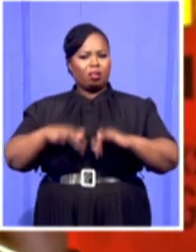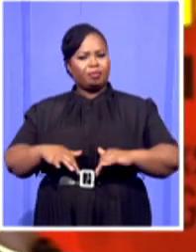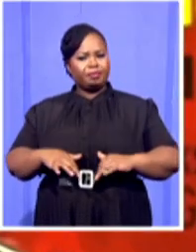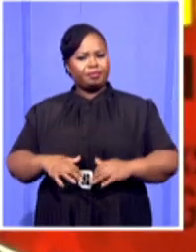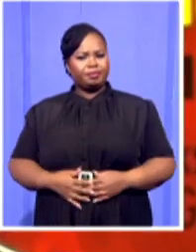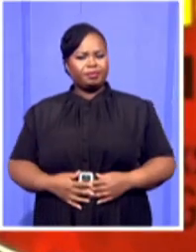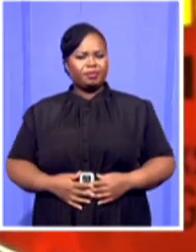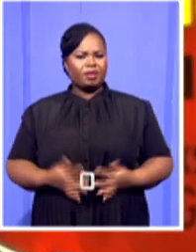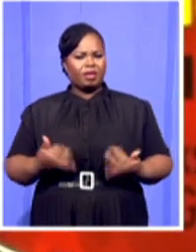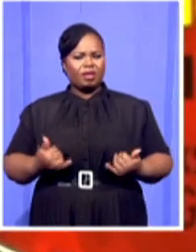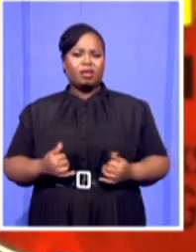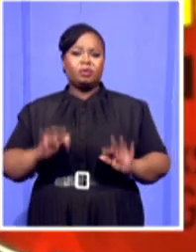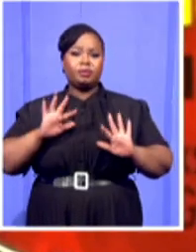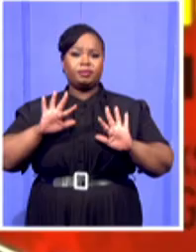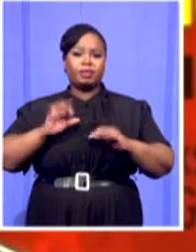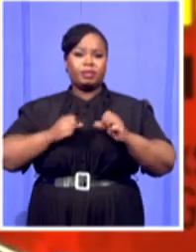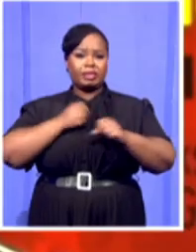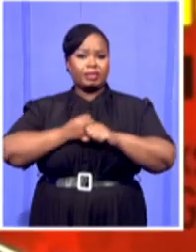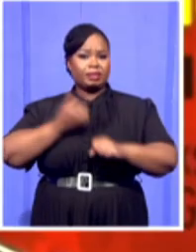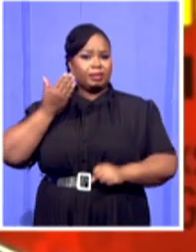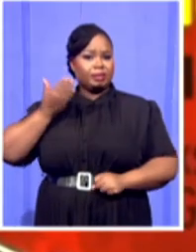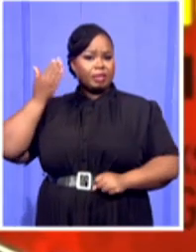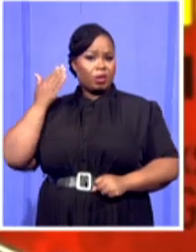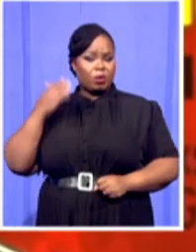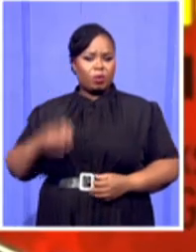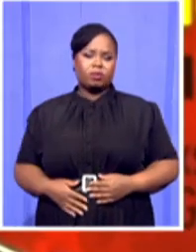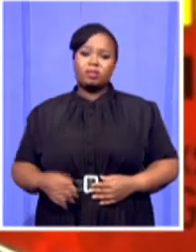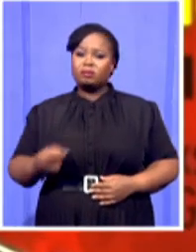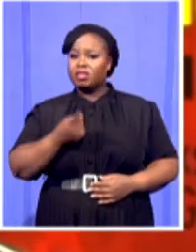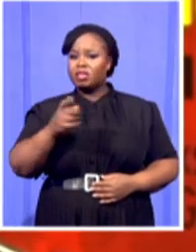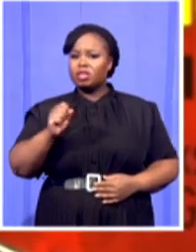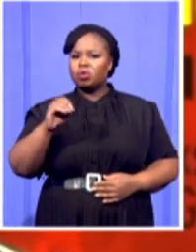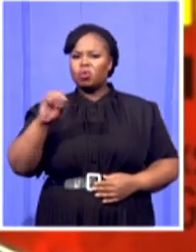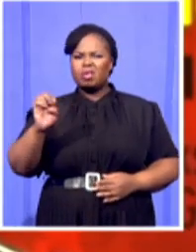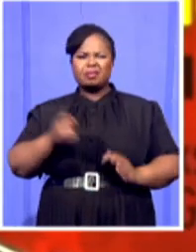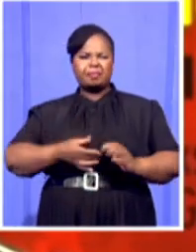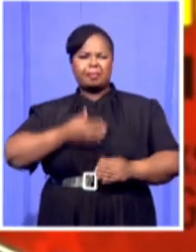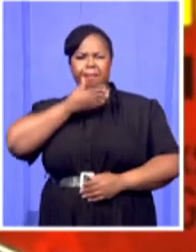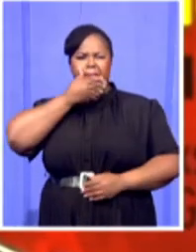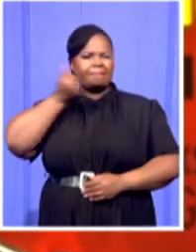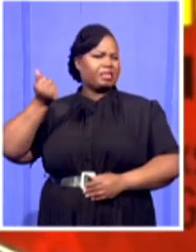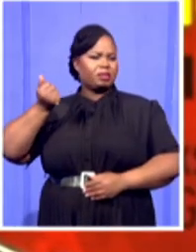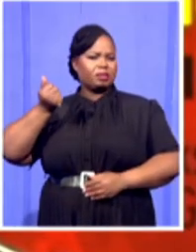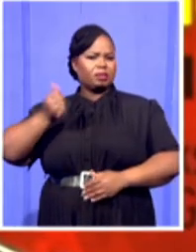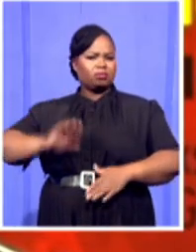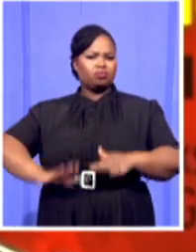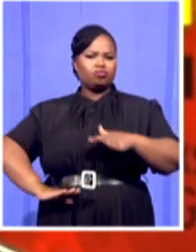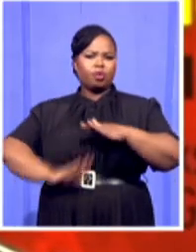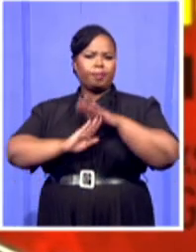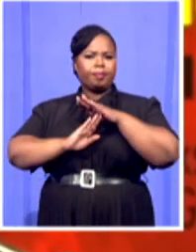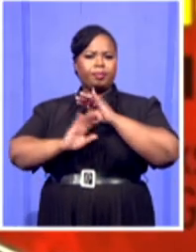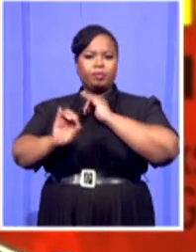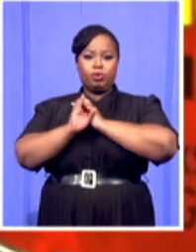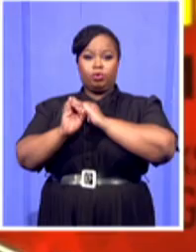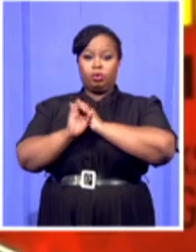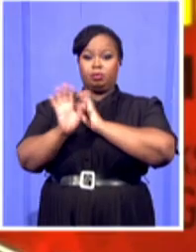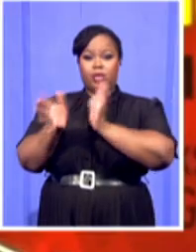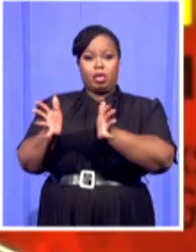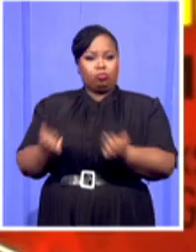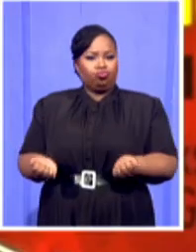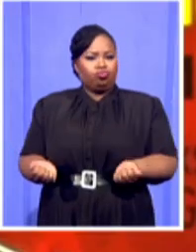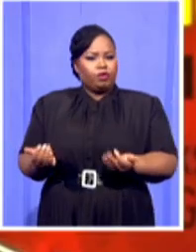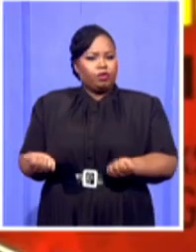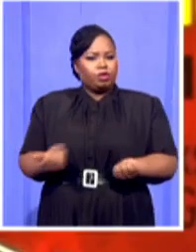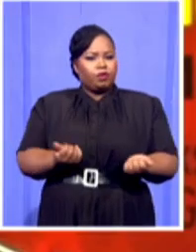a decade ago, these SOEs were world-class institutions that delivered upon